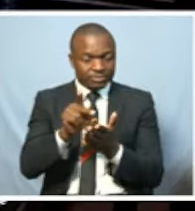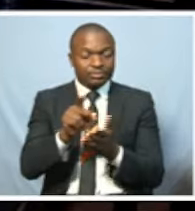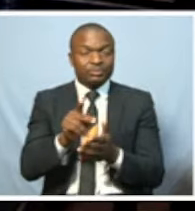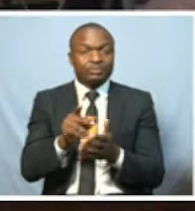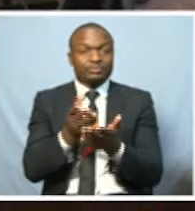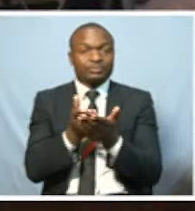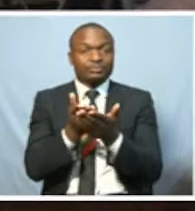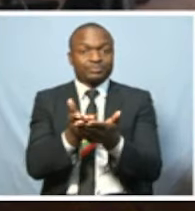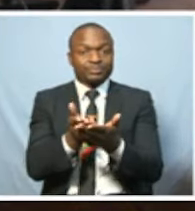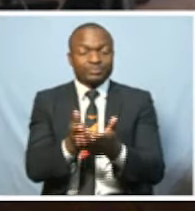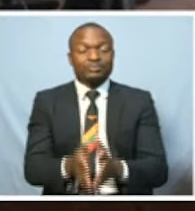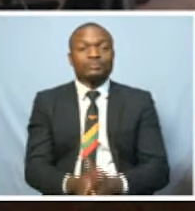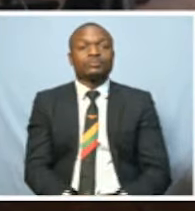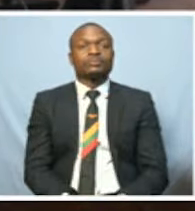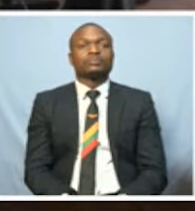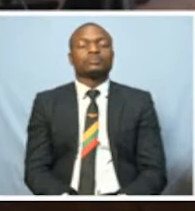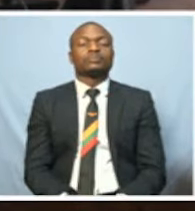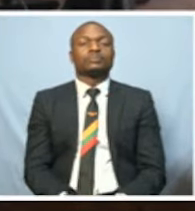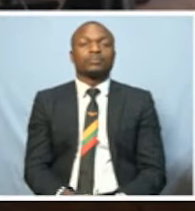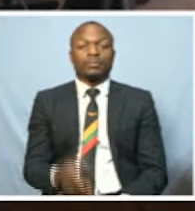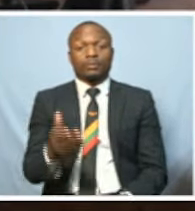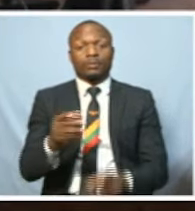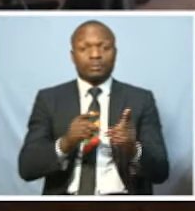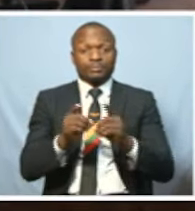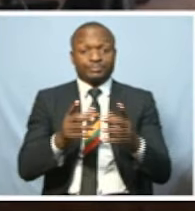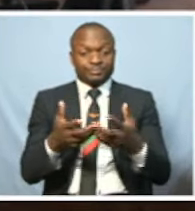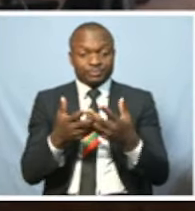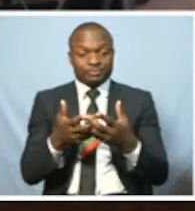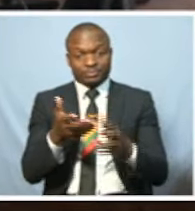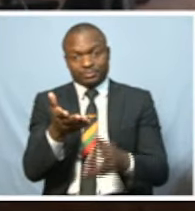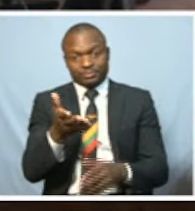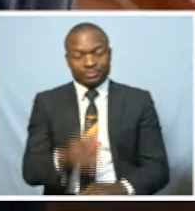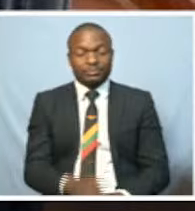Submit, Chair. Yes, Direct Engineering.